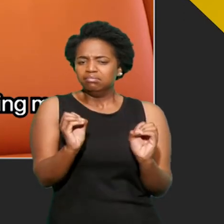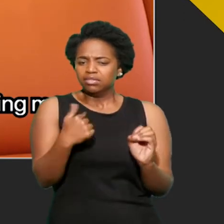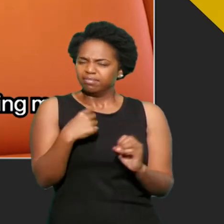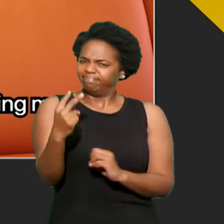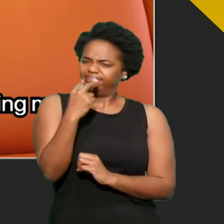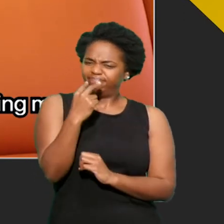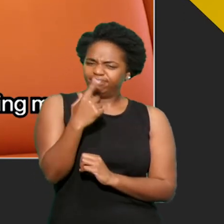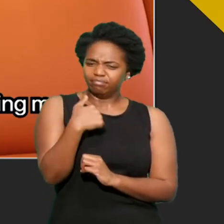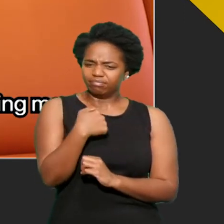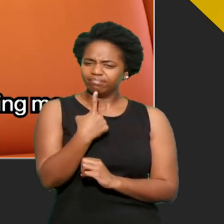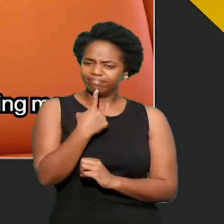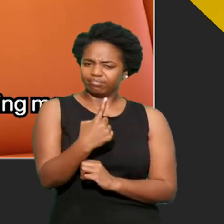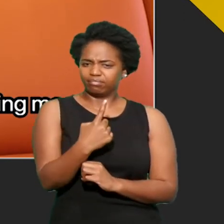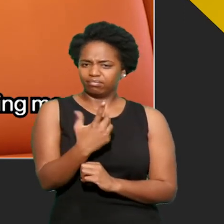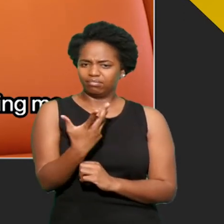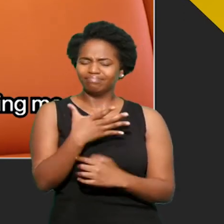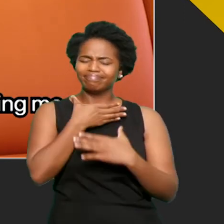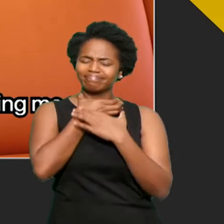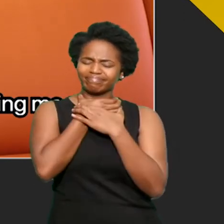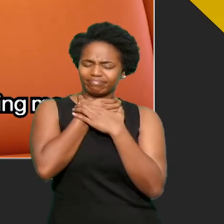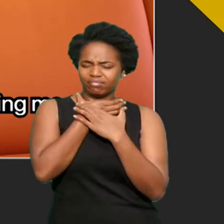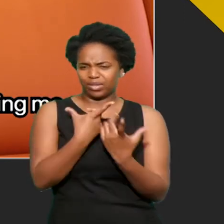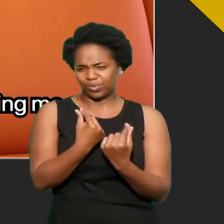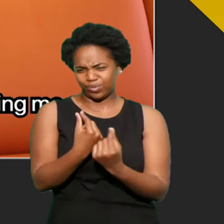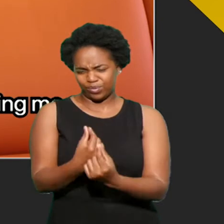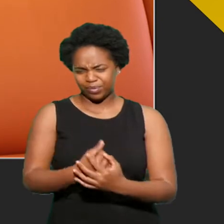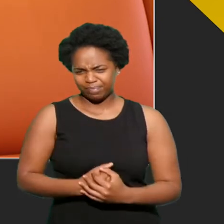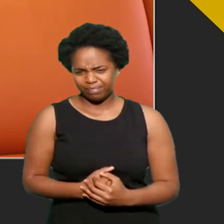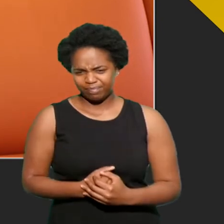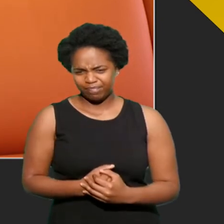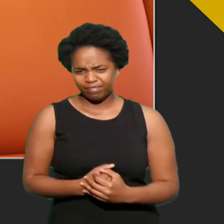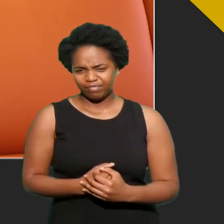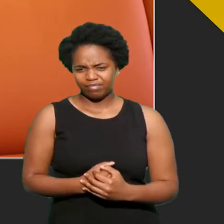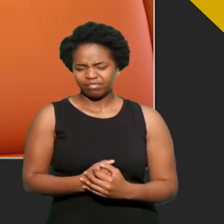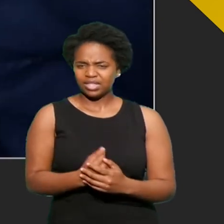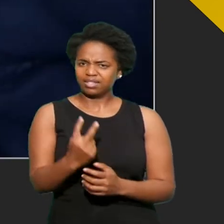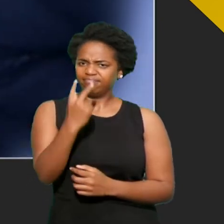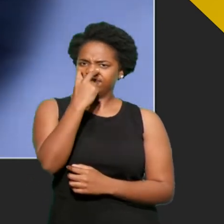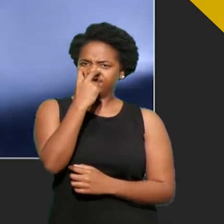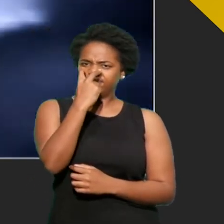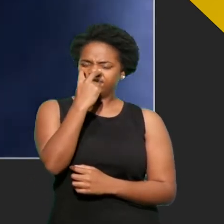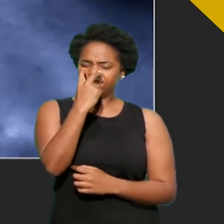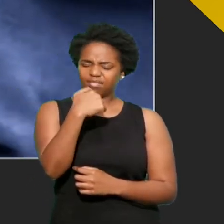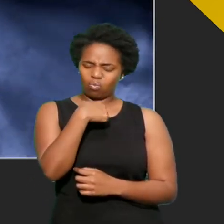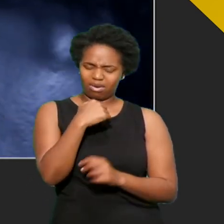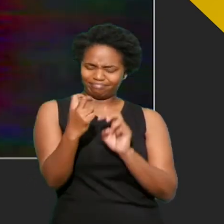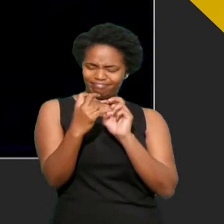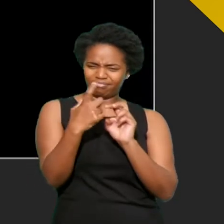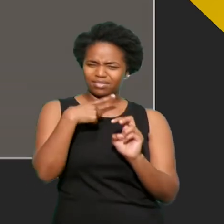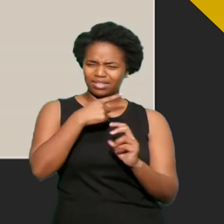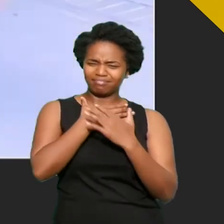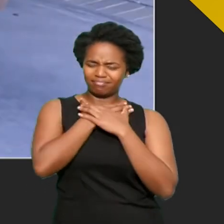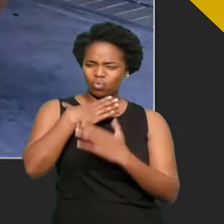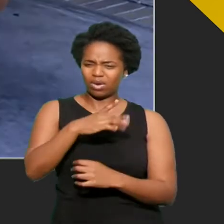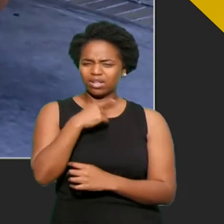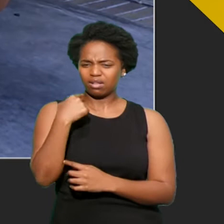at me, but he was busy choking me. He was just looking at me directly into my eyes.